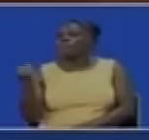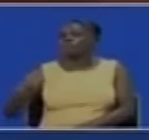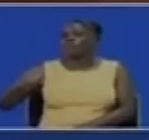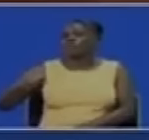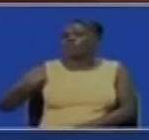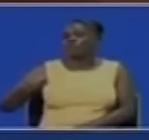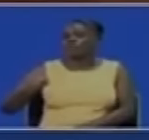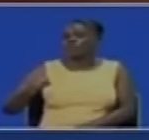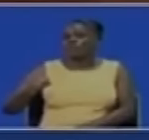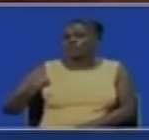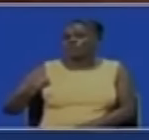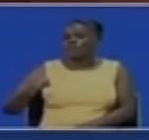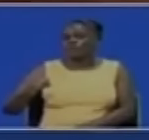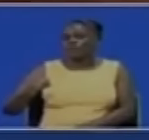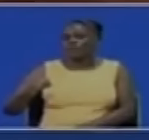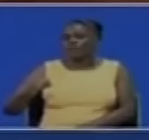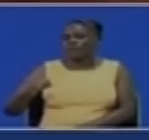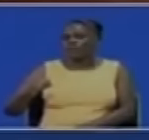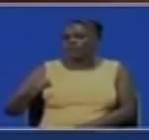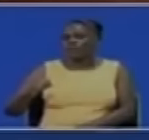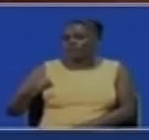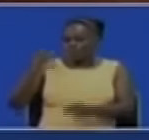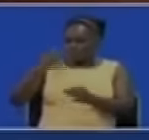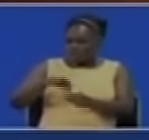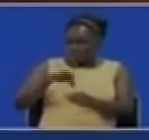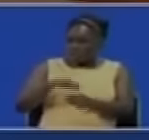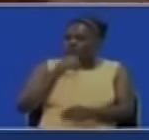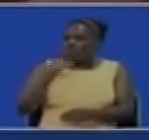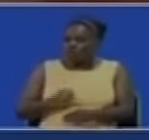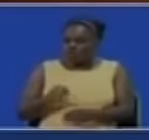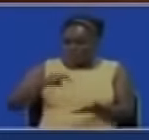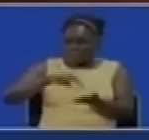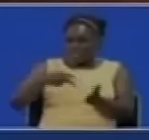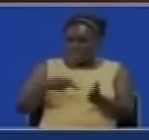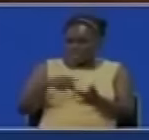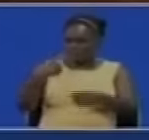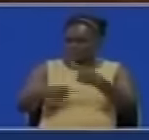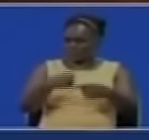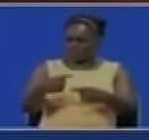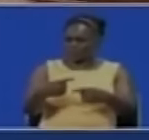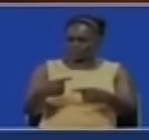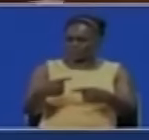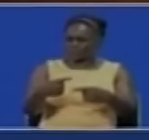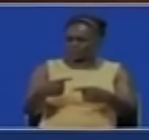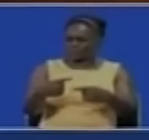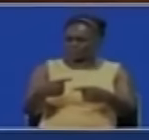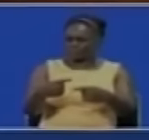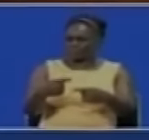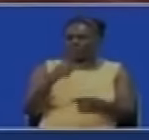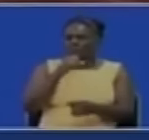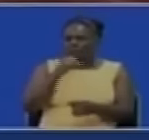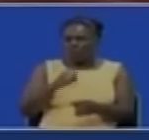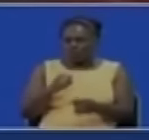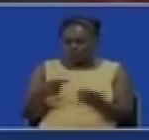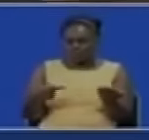we have cured the manual system. The mere act of voting being manual means that the entire process is both manual and